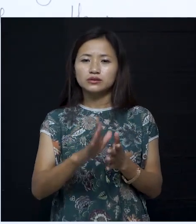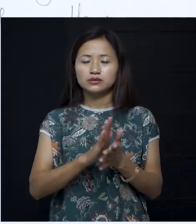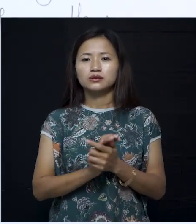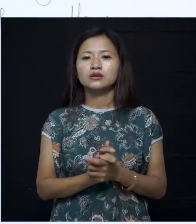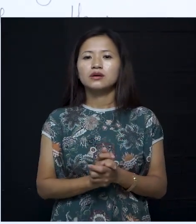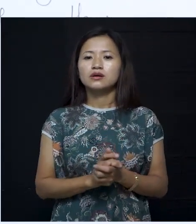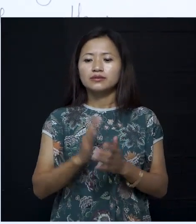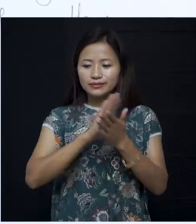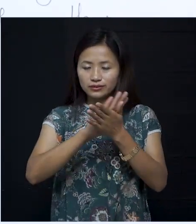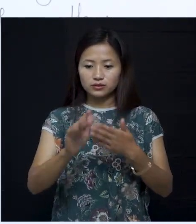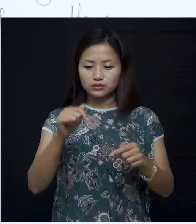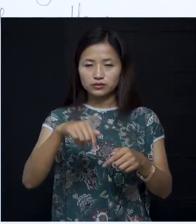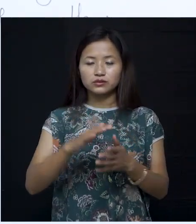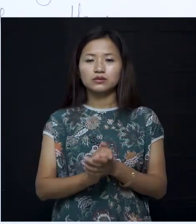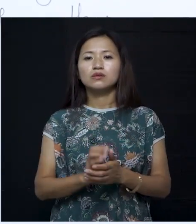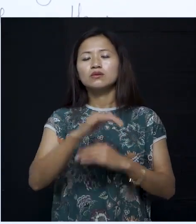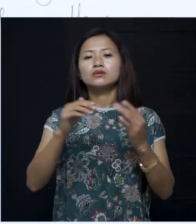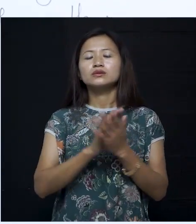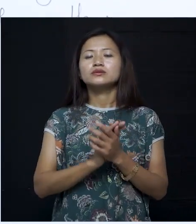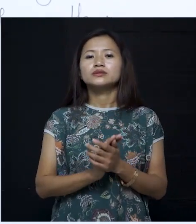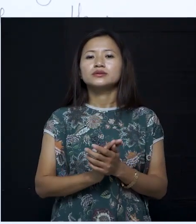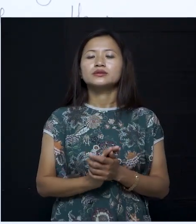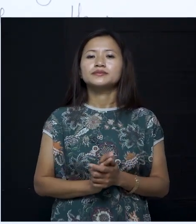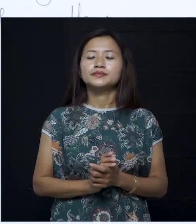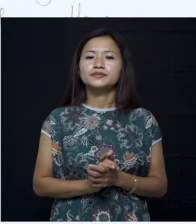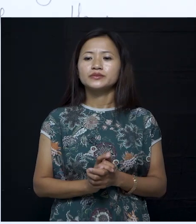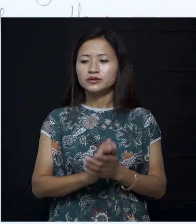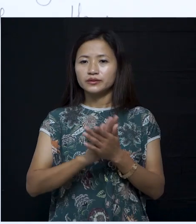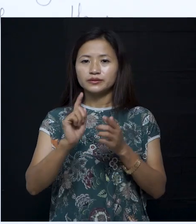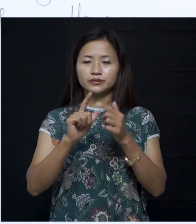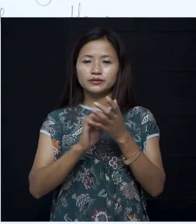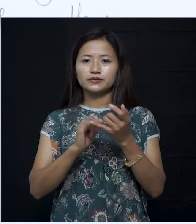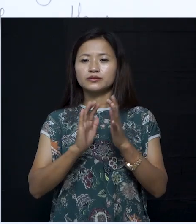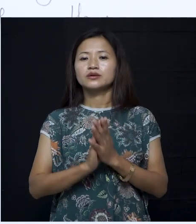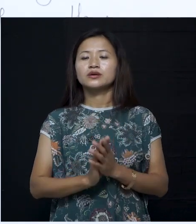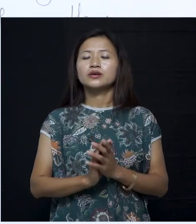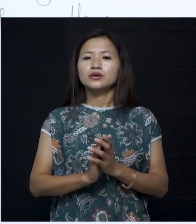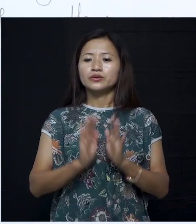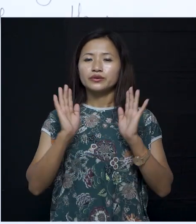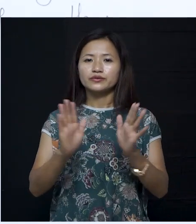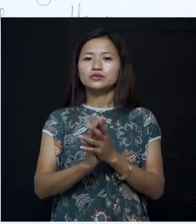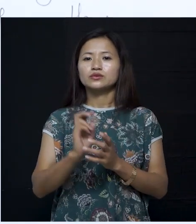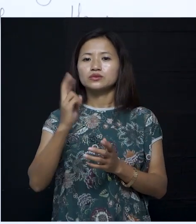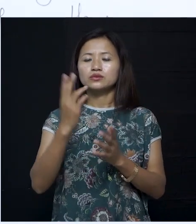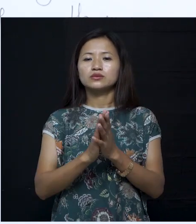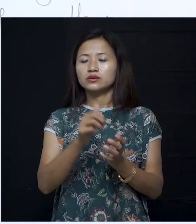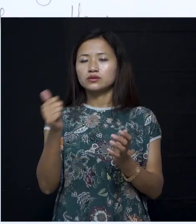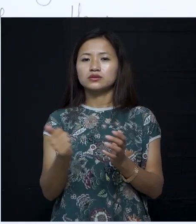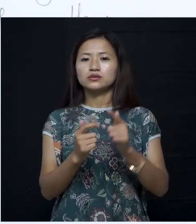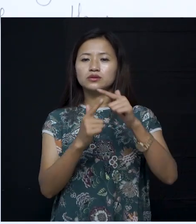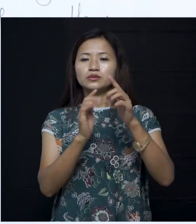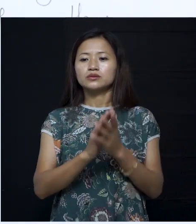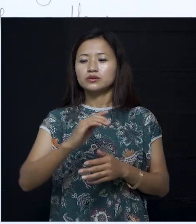you are clear with all this. I'm going to quickly sum up our lesson for today. We have 2 other topics again in our worksheet.